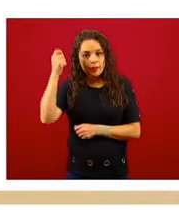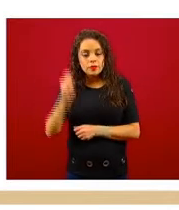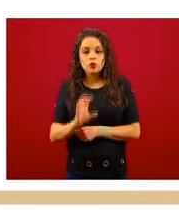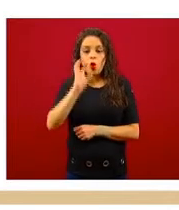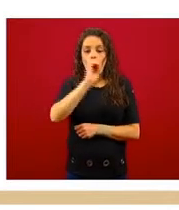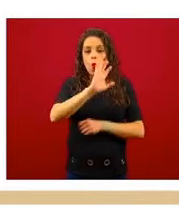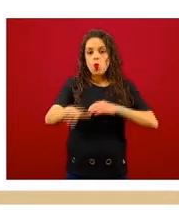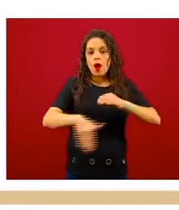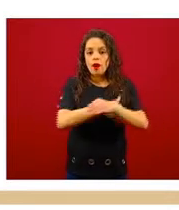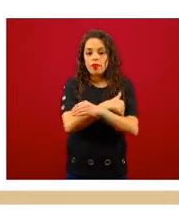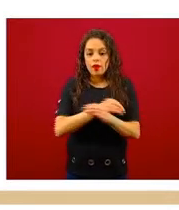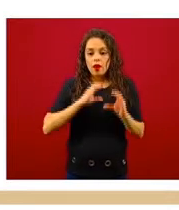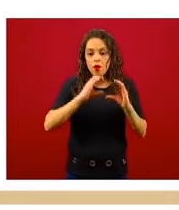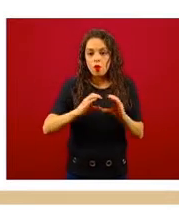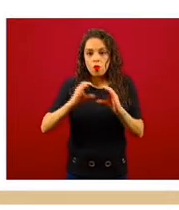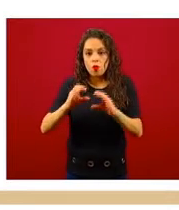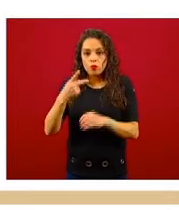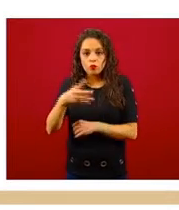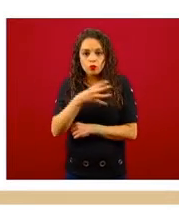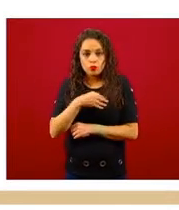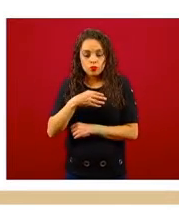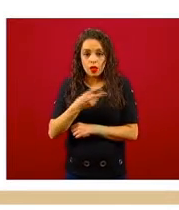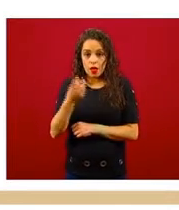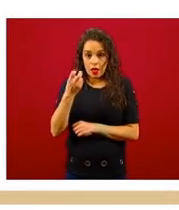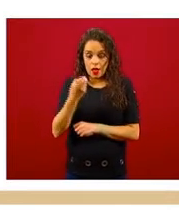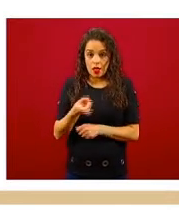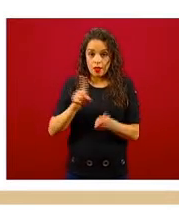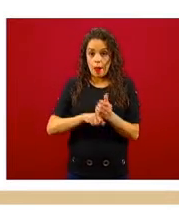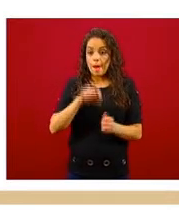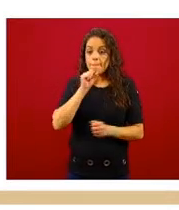old age, an old age pension.